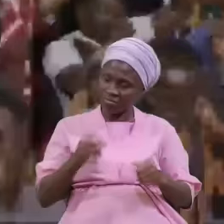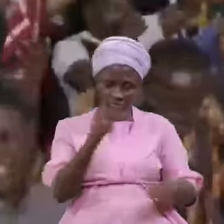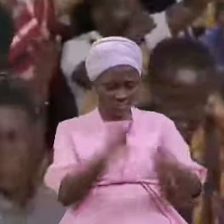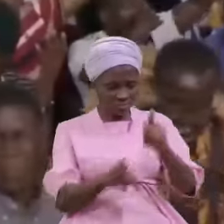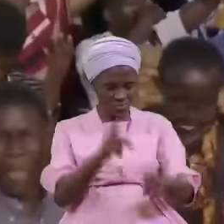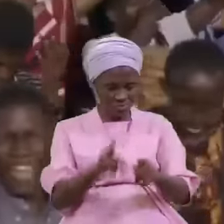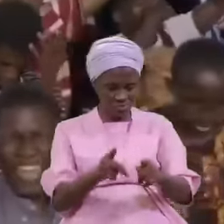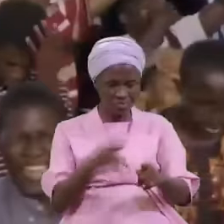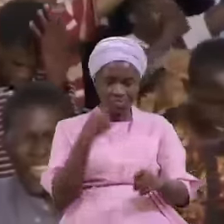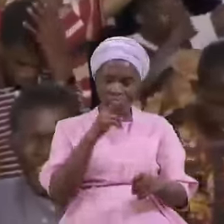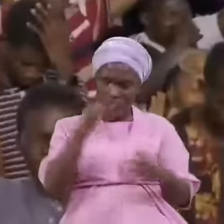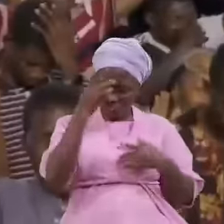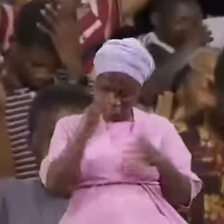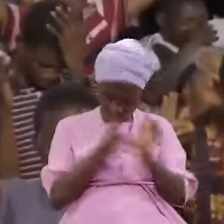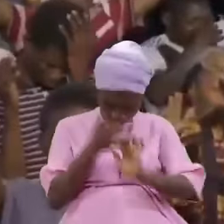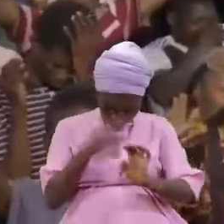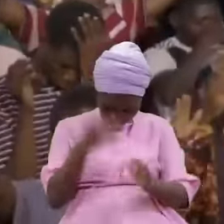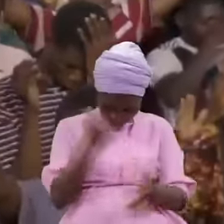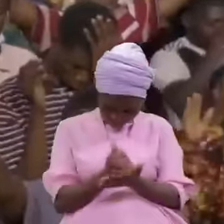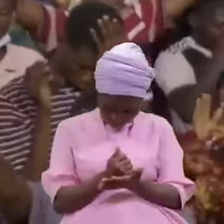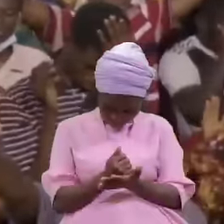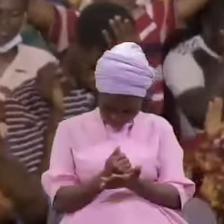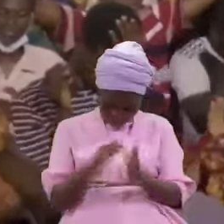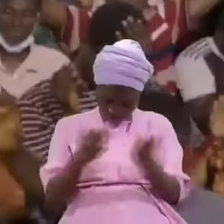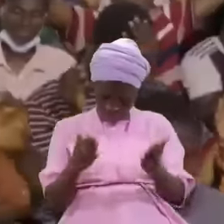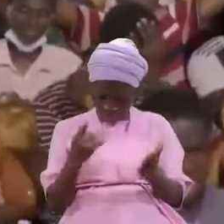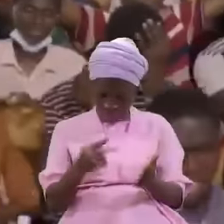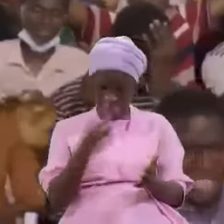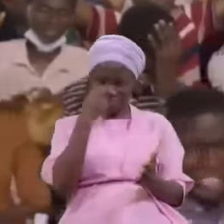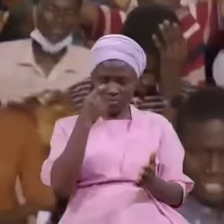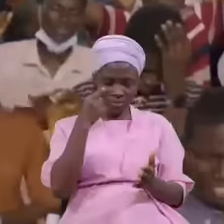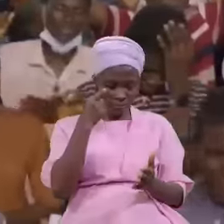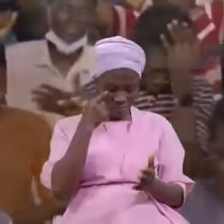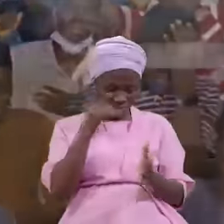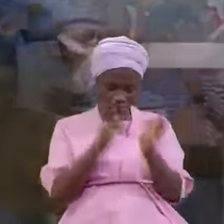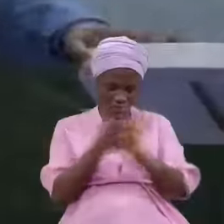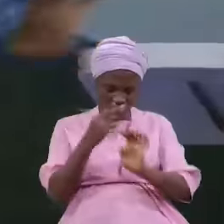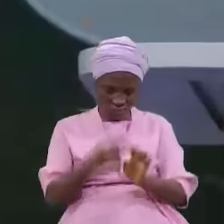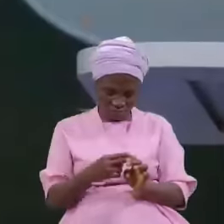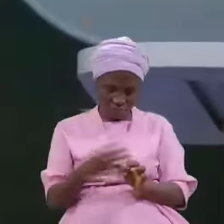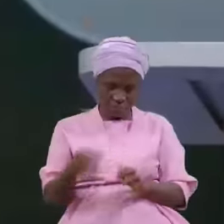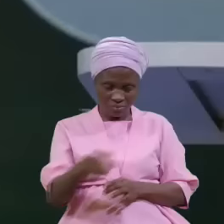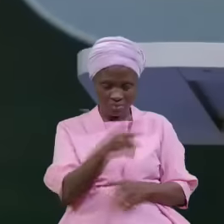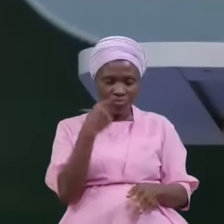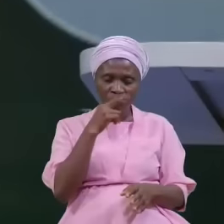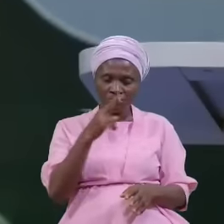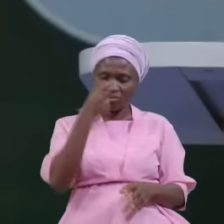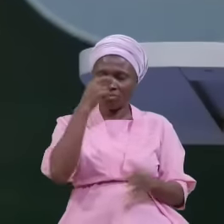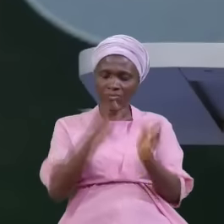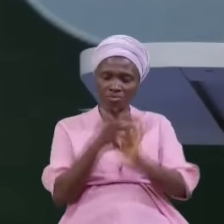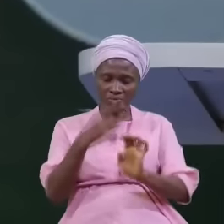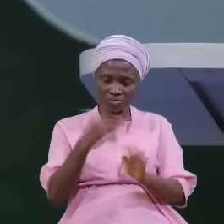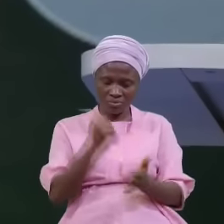sick. Open the blind eyes of those who are blind, and make